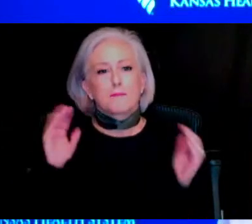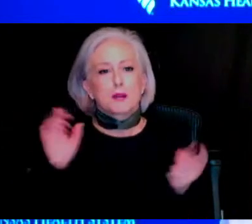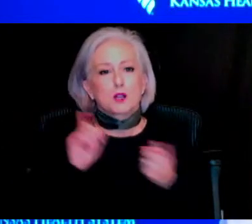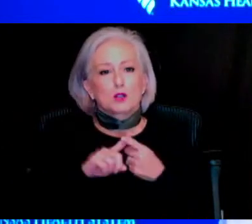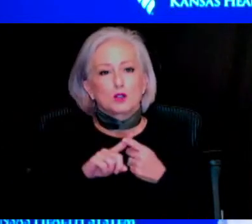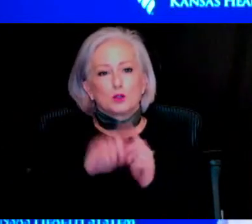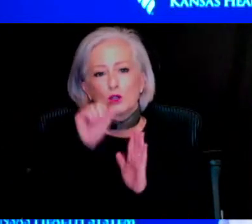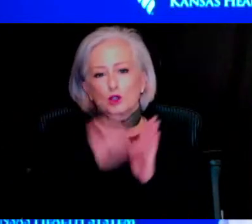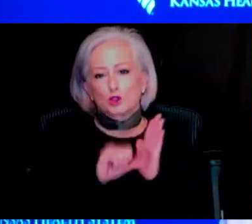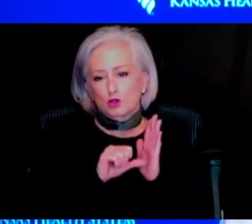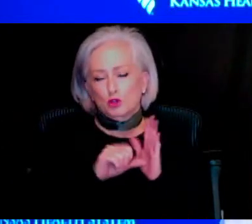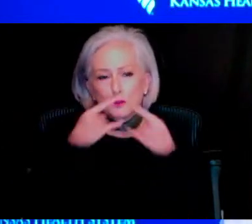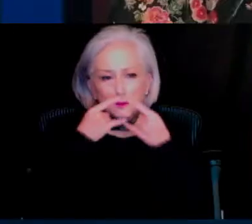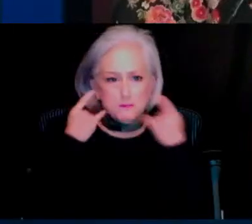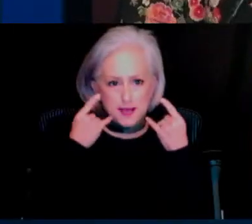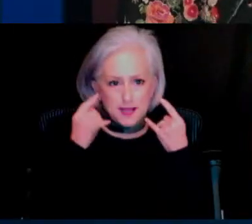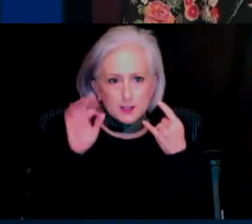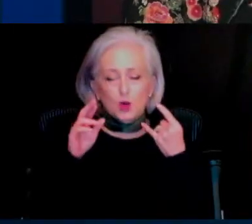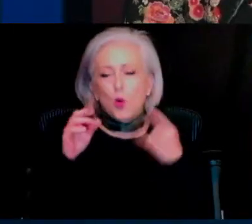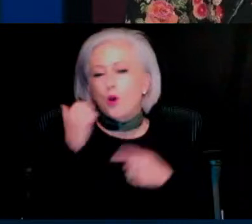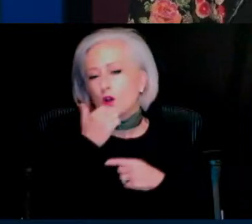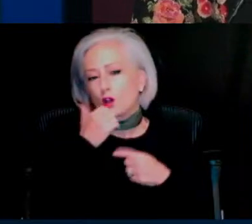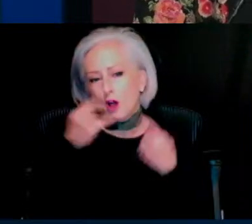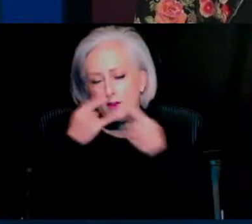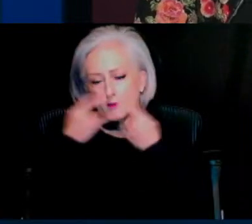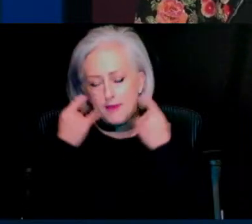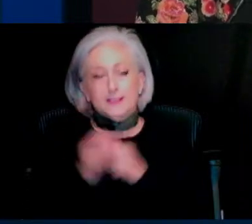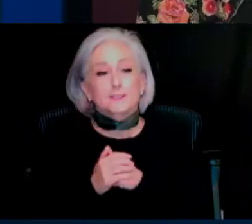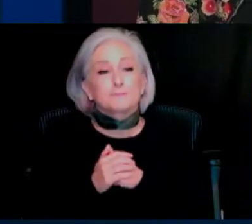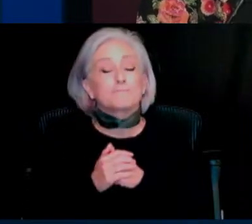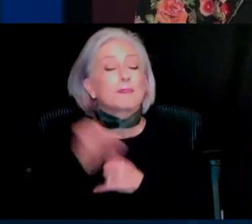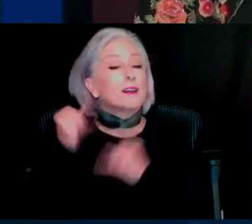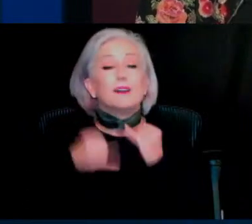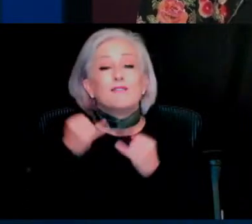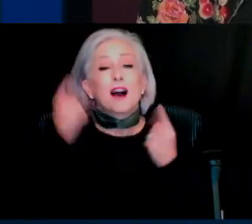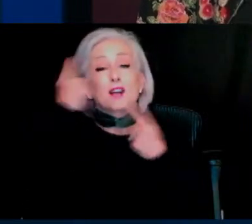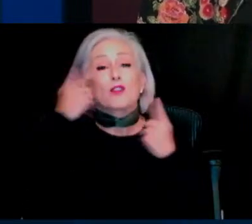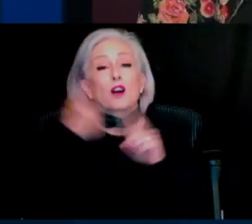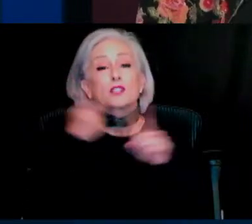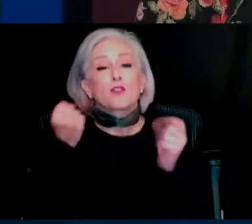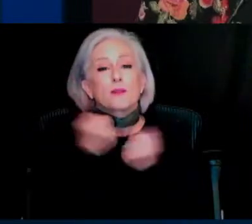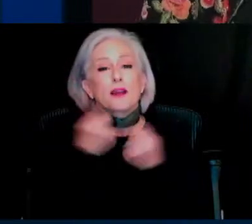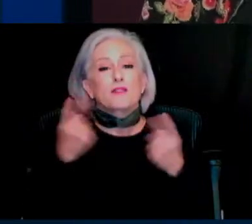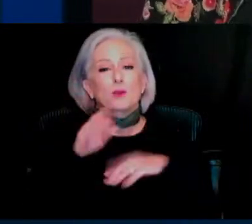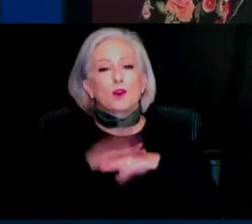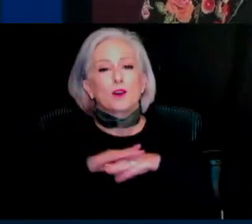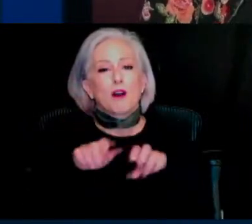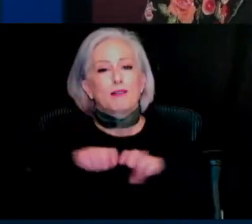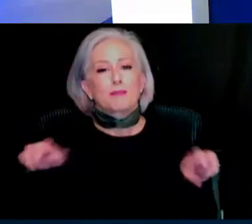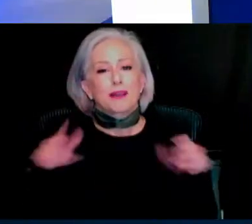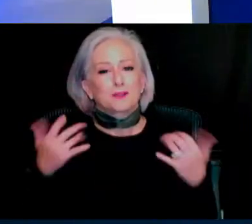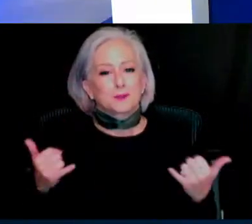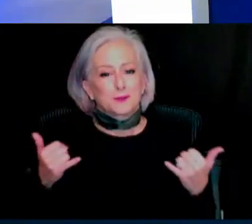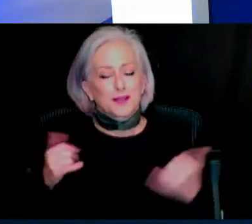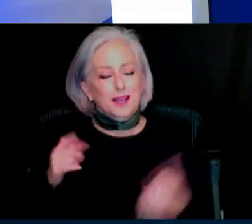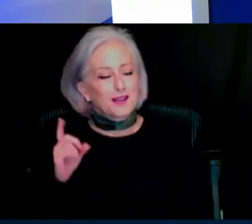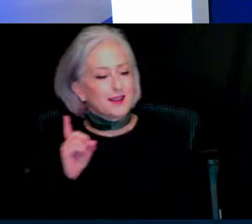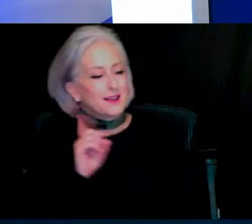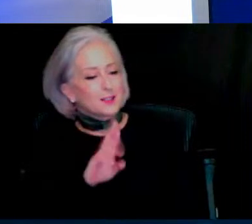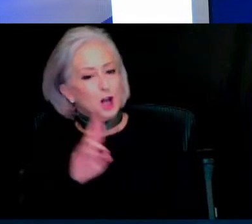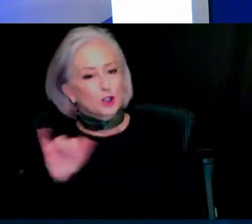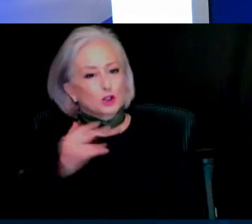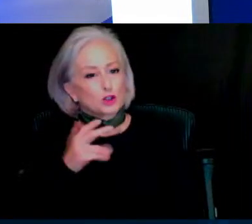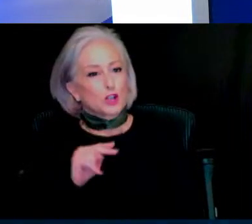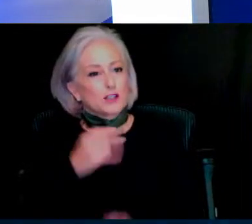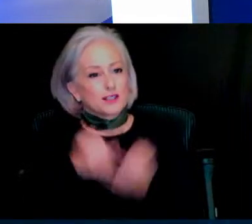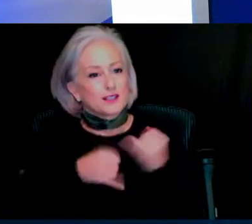mask or the cloth mask. All right, so we're going to get to final thoughts here from all of the folks on our panel today. But Dr. Johnson, before we get to your final thoughts, I do